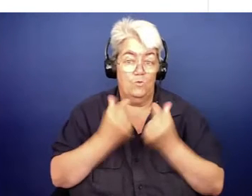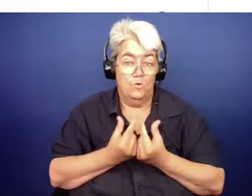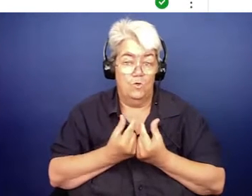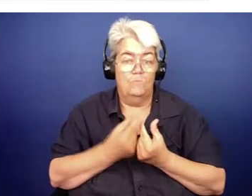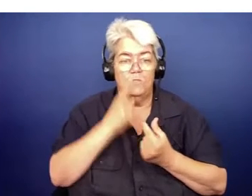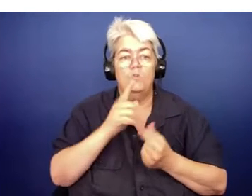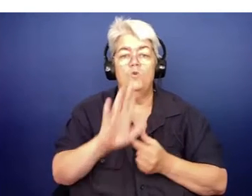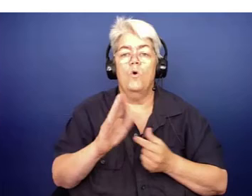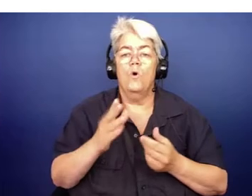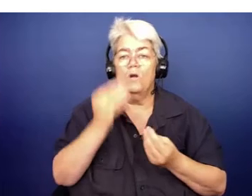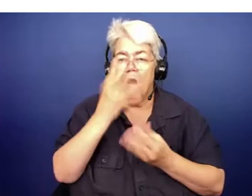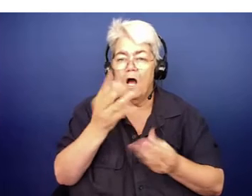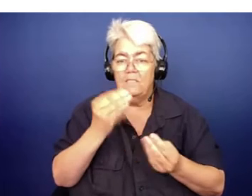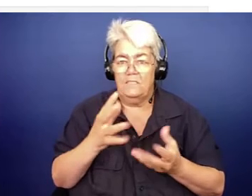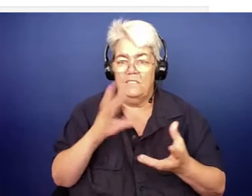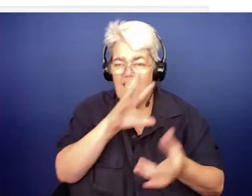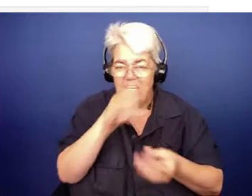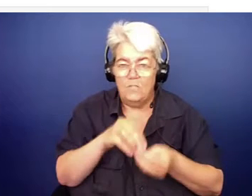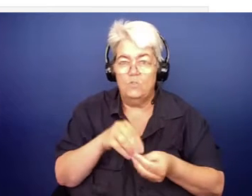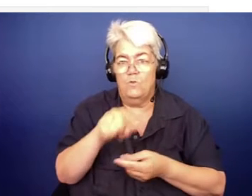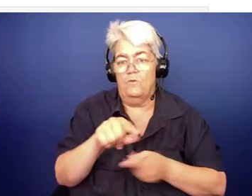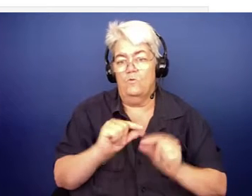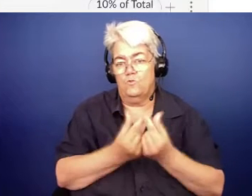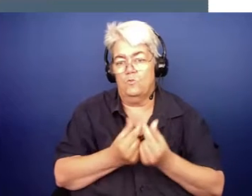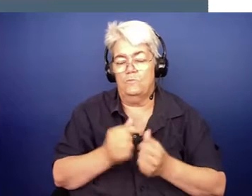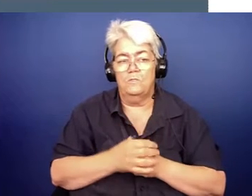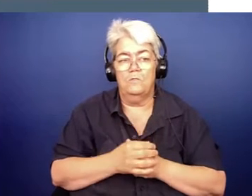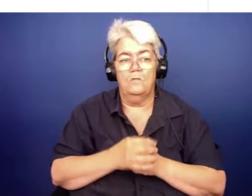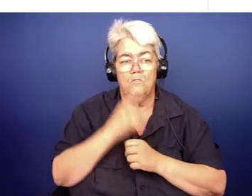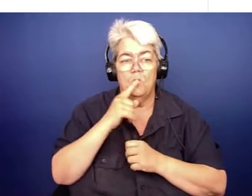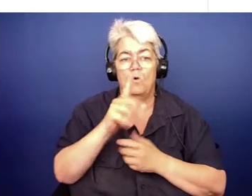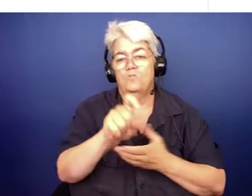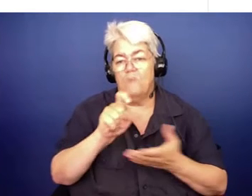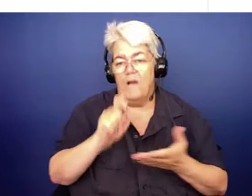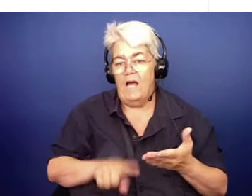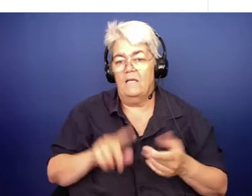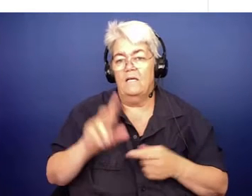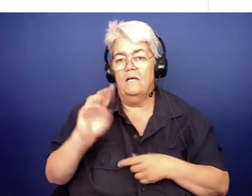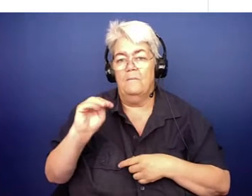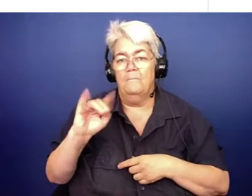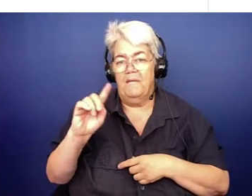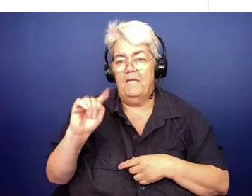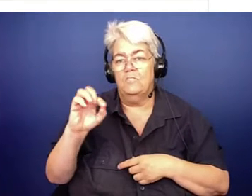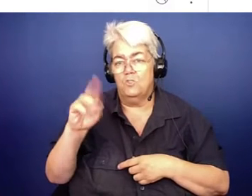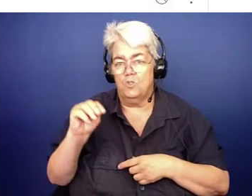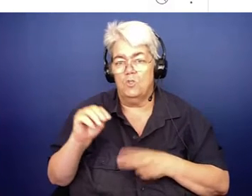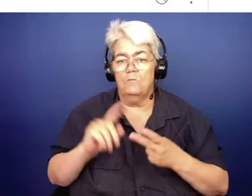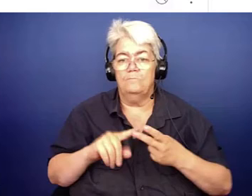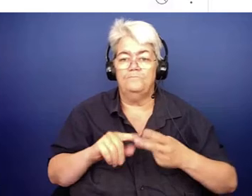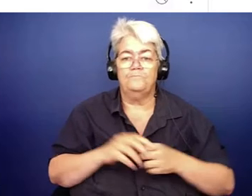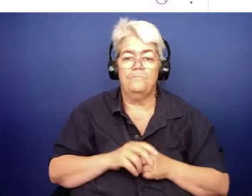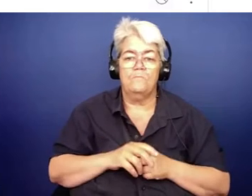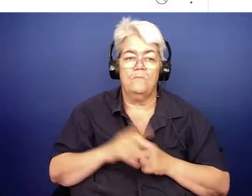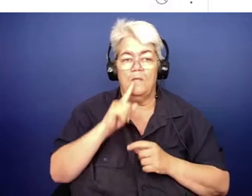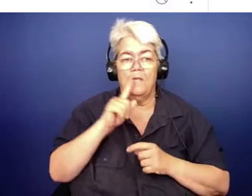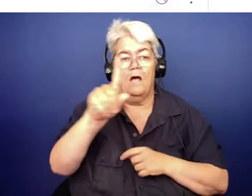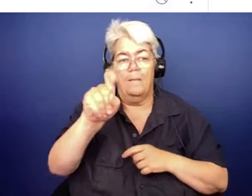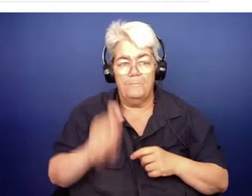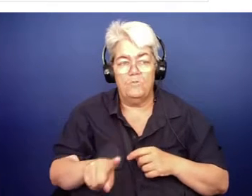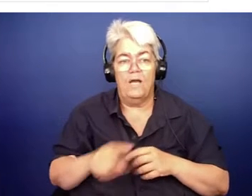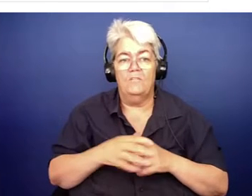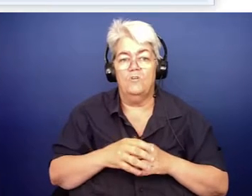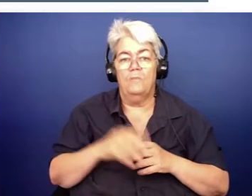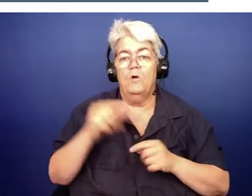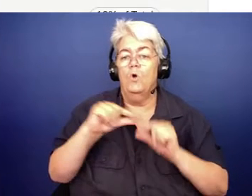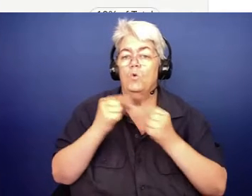your content into those groups. So I'll just drag and drop midterm into the exams. I'll drag and drop the